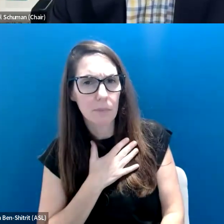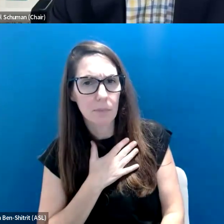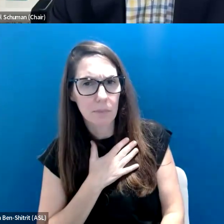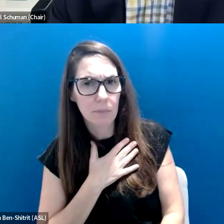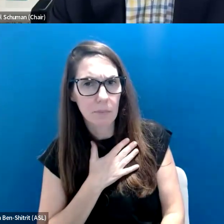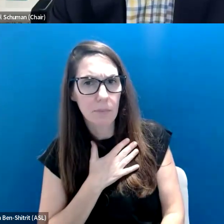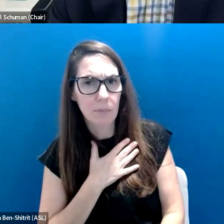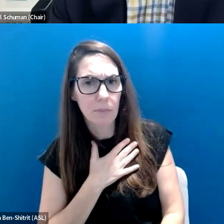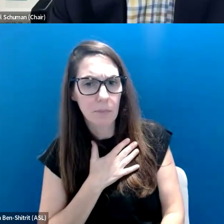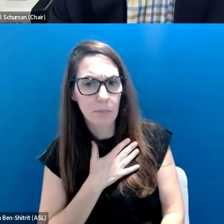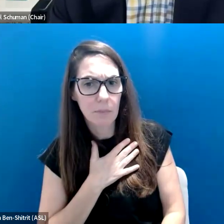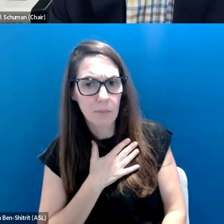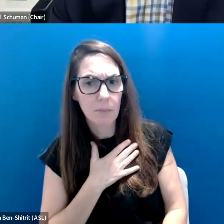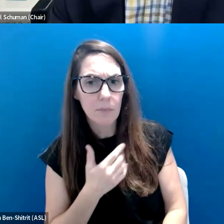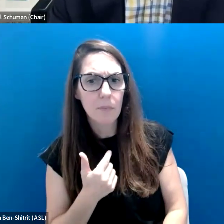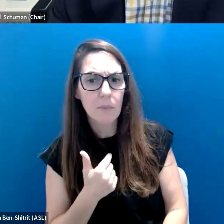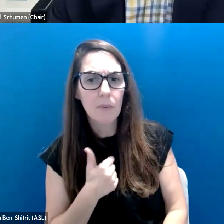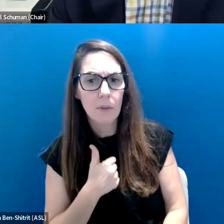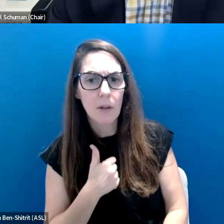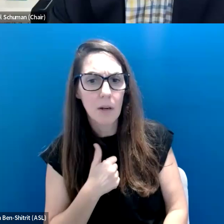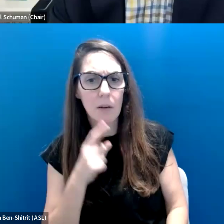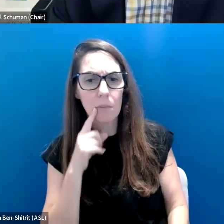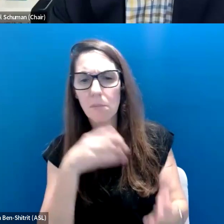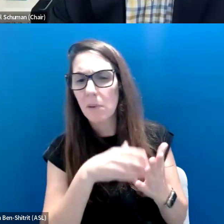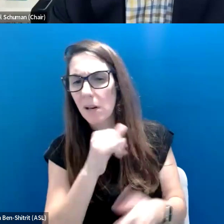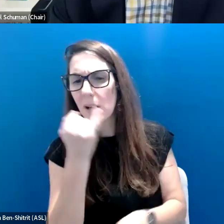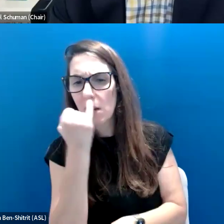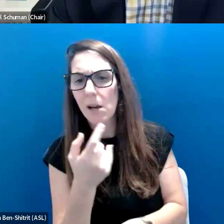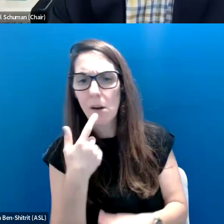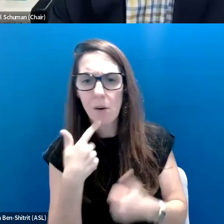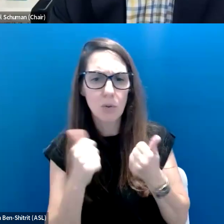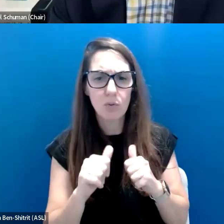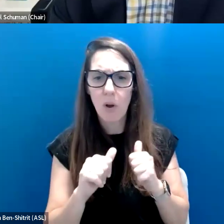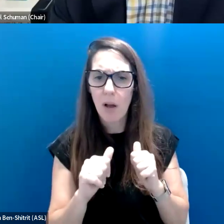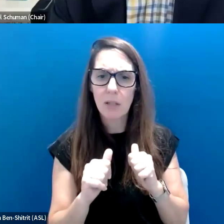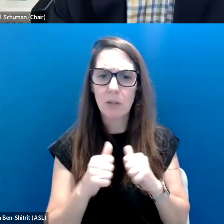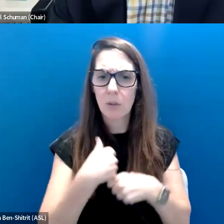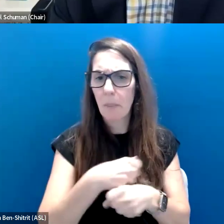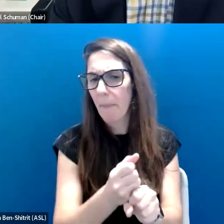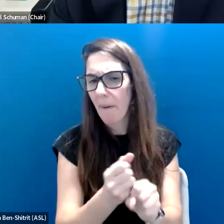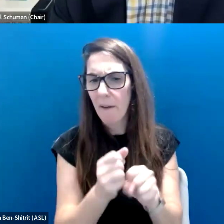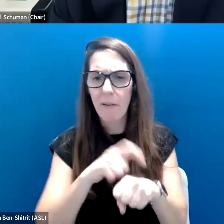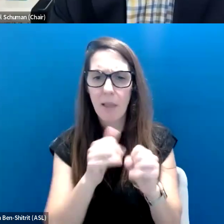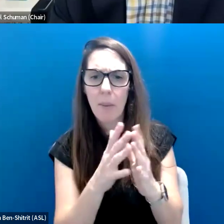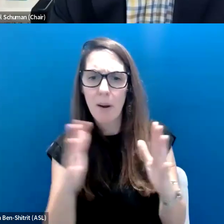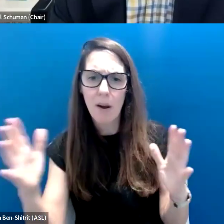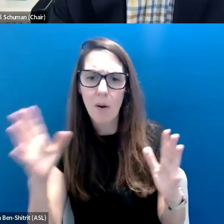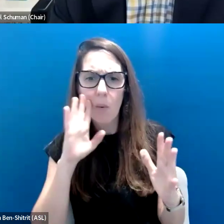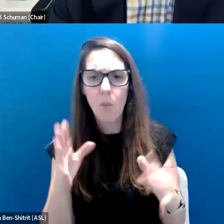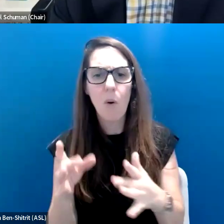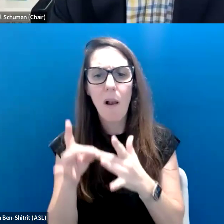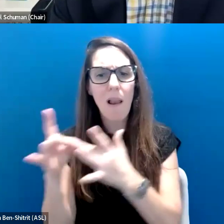opposed to the idea of trying to build a timeline which would lead to a contrary to process letter.